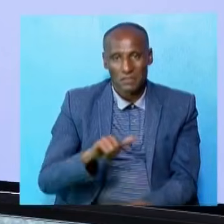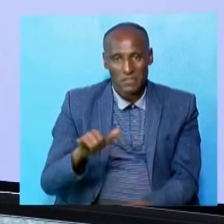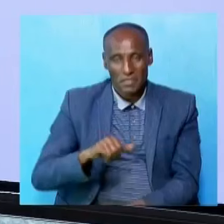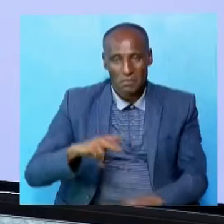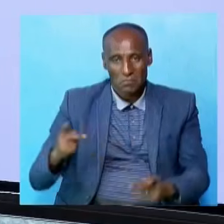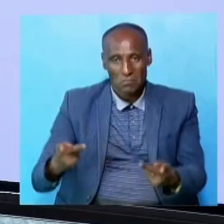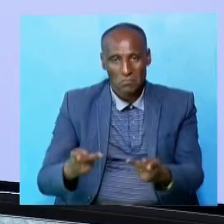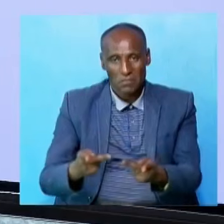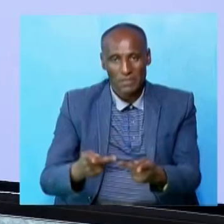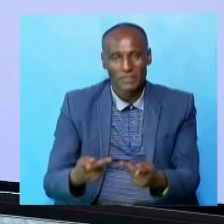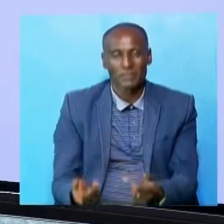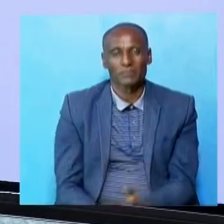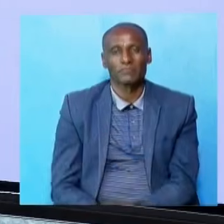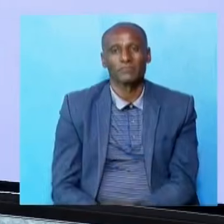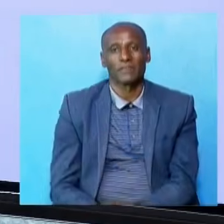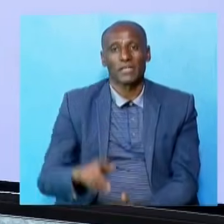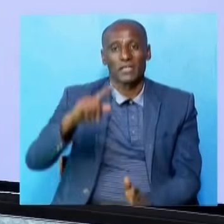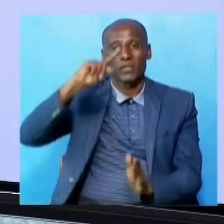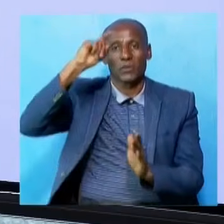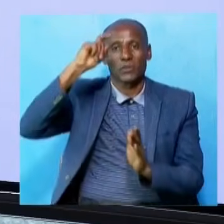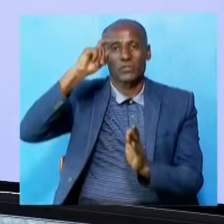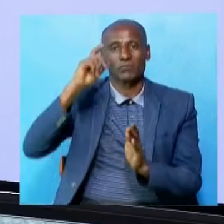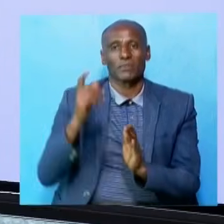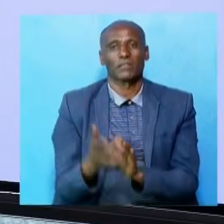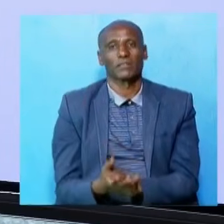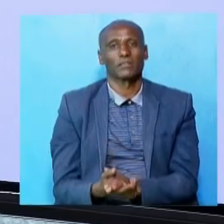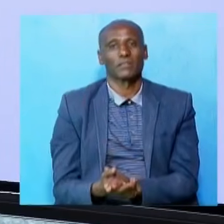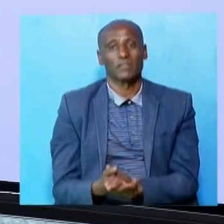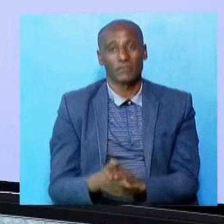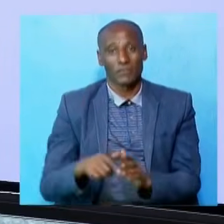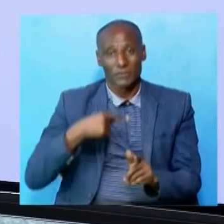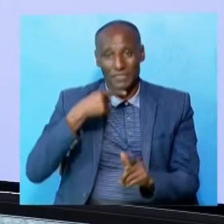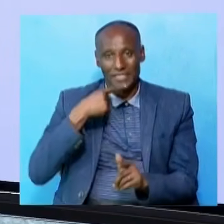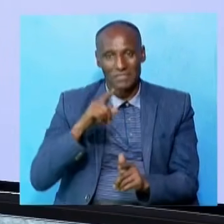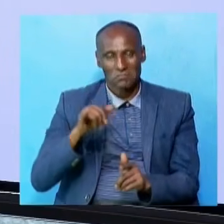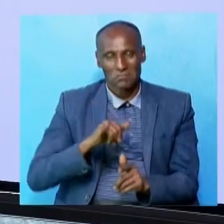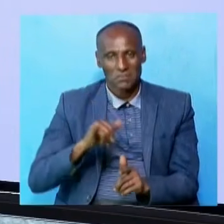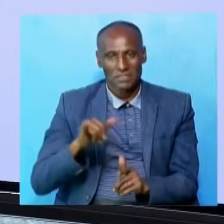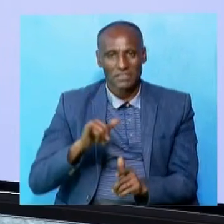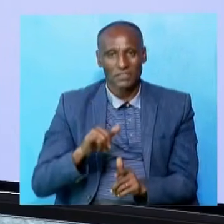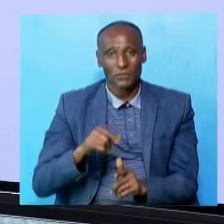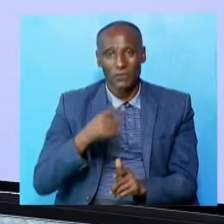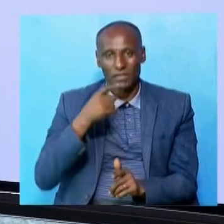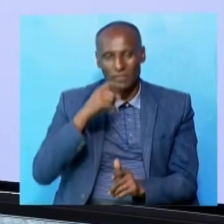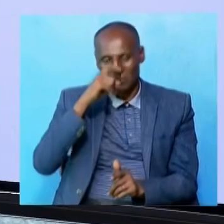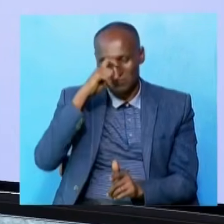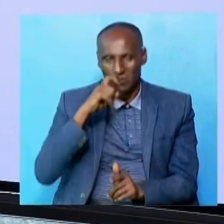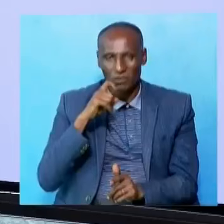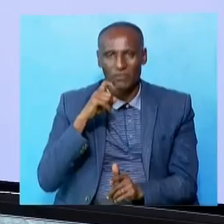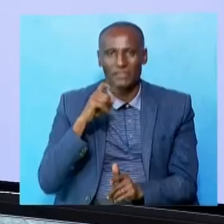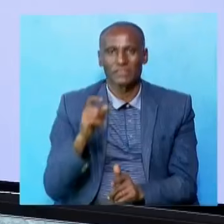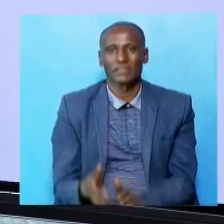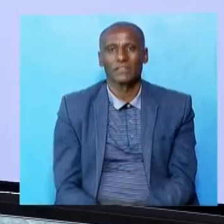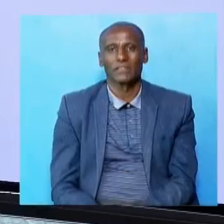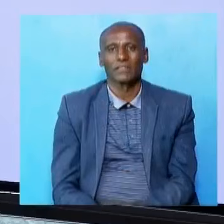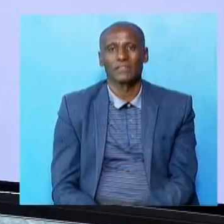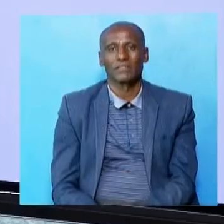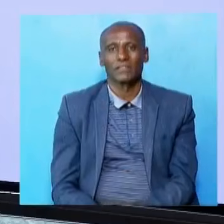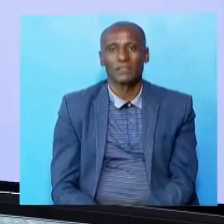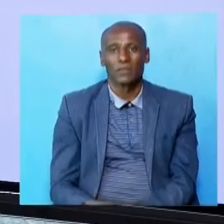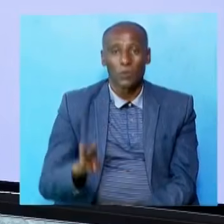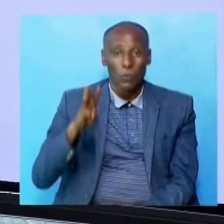place. Then, question mark. If you say like this, that means you are perfect. Were they asking a